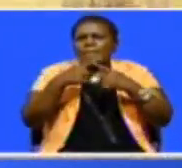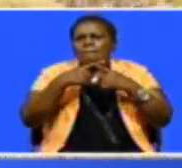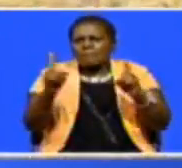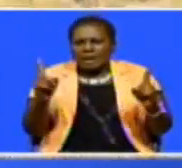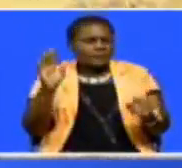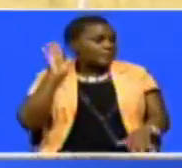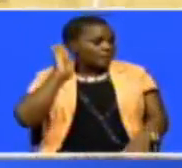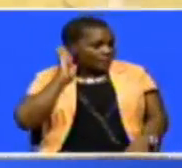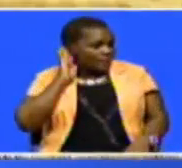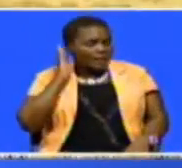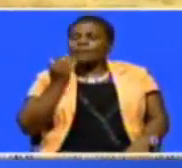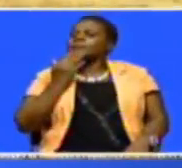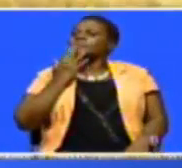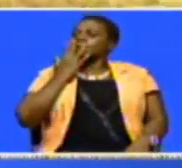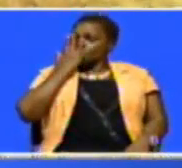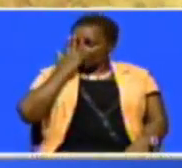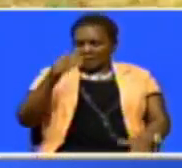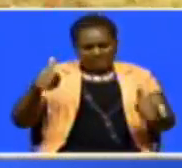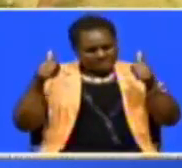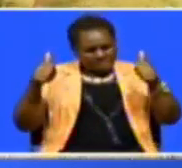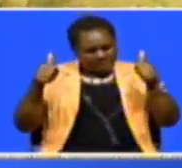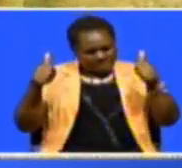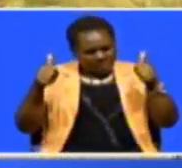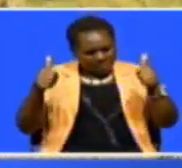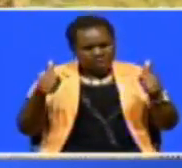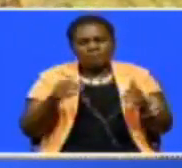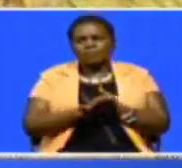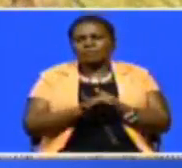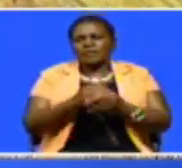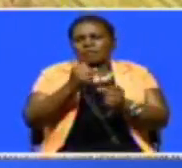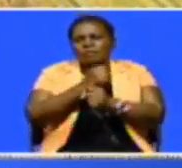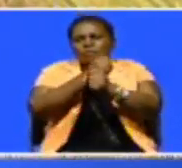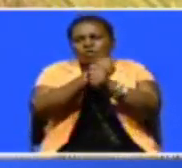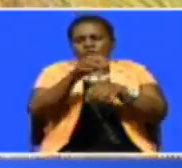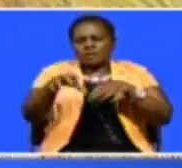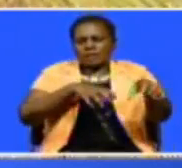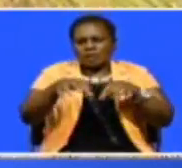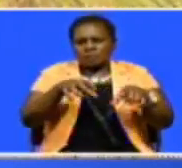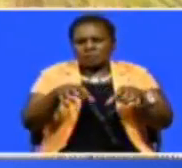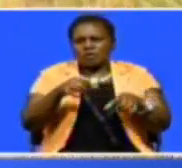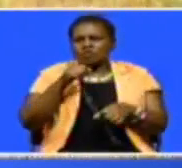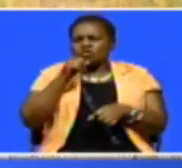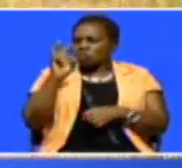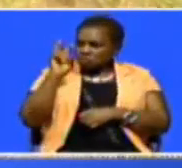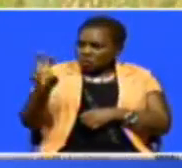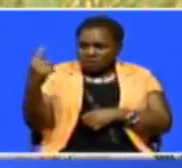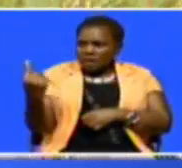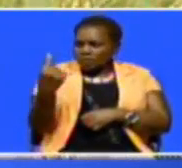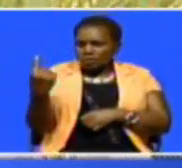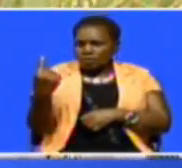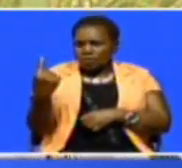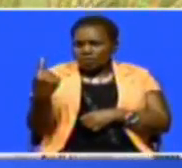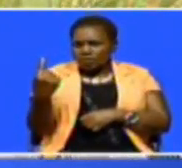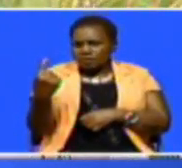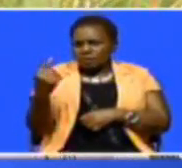sense of hearing and smell is their modus operandi. Guarding this animal calls for more than just watching it. And apart